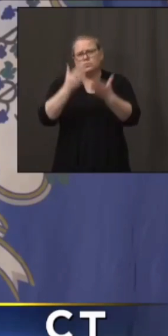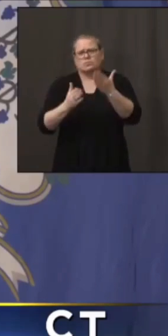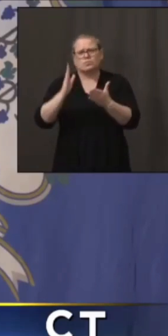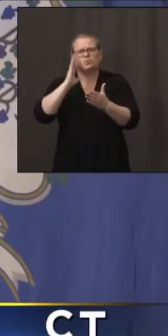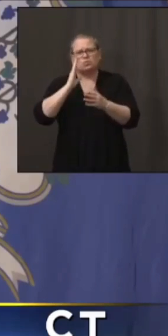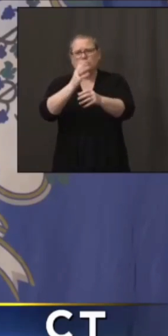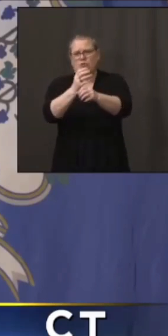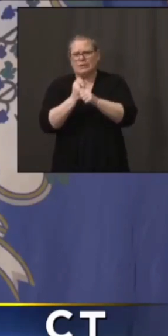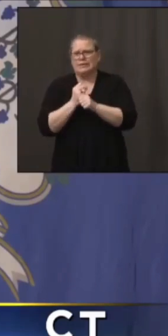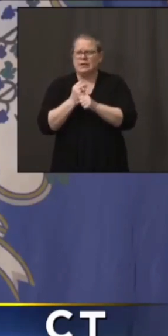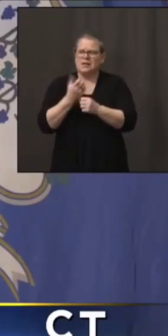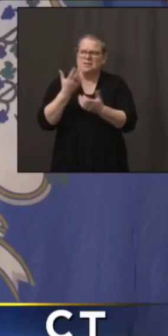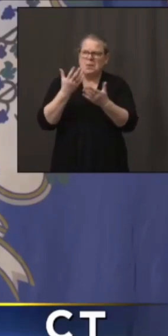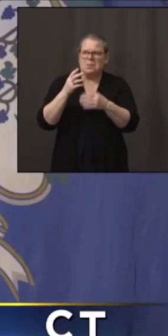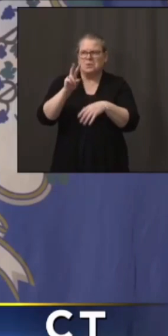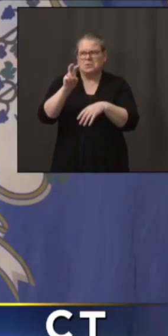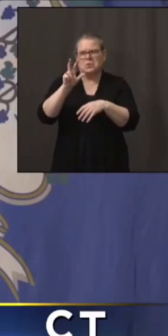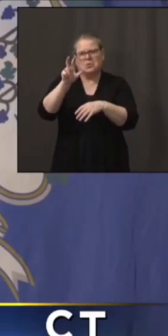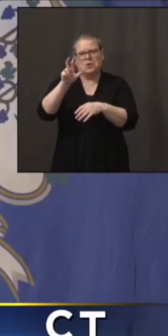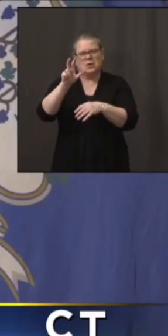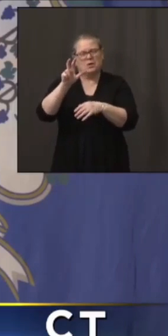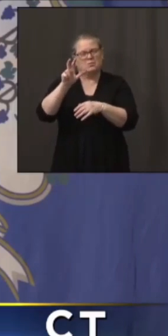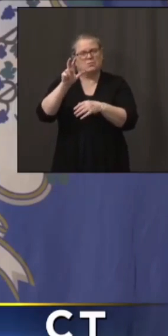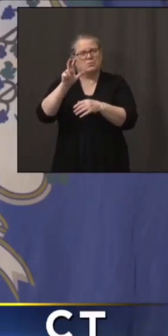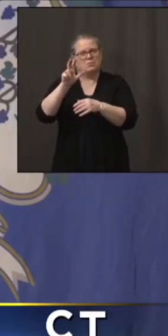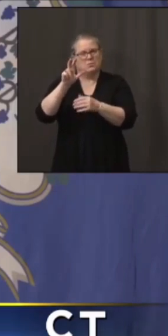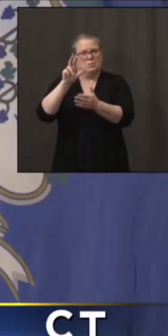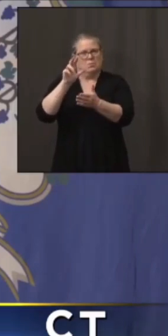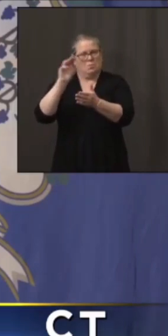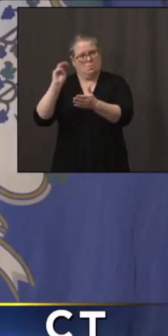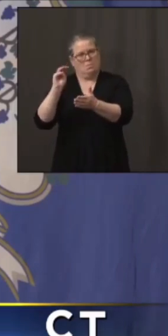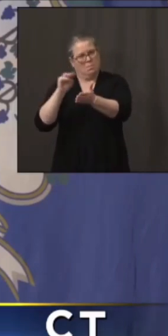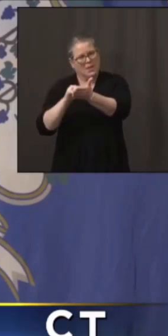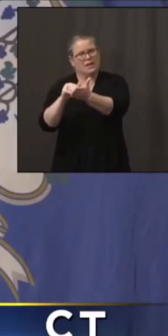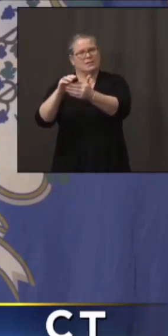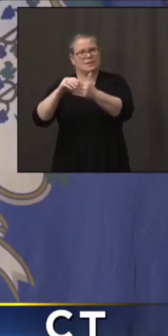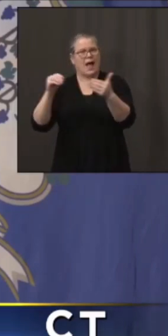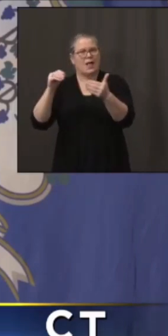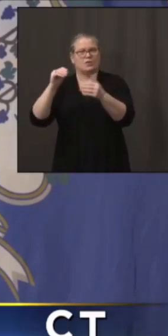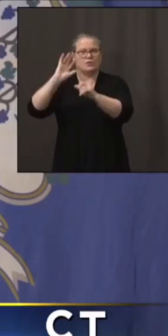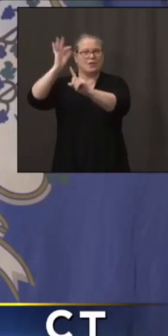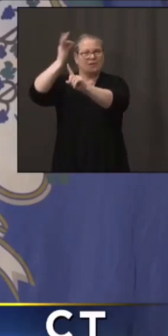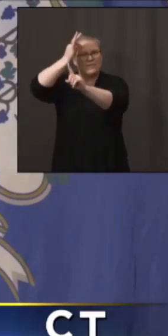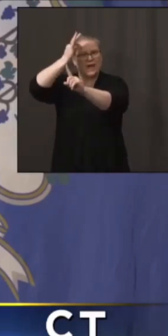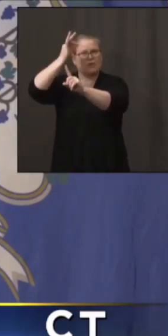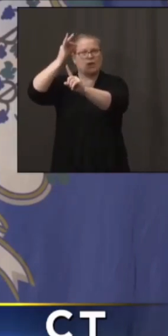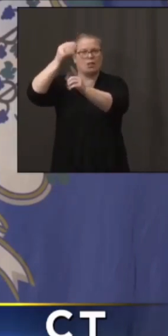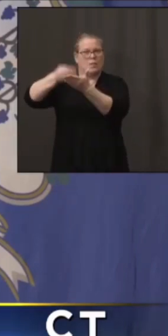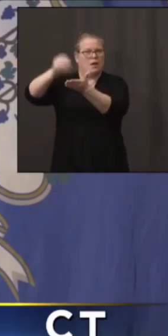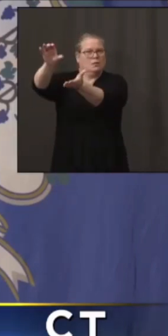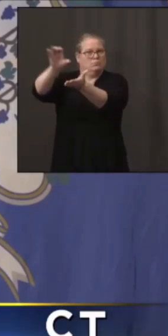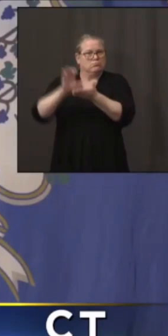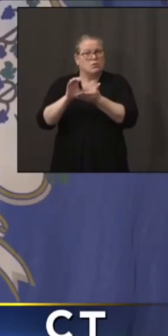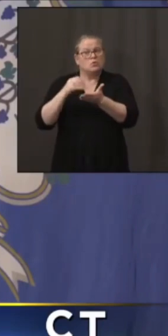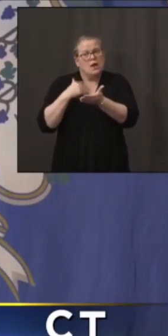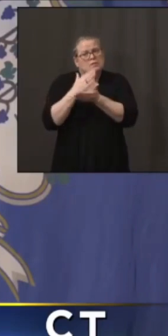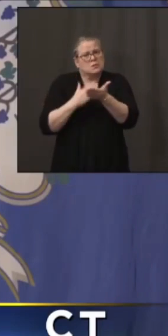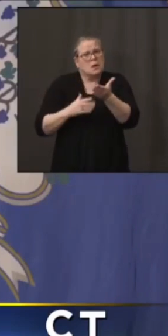from the feds for transportation-related assistance. So we have a little bit of time so we can manage through this,